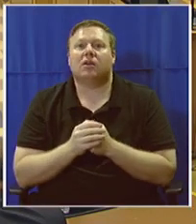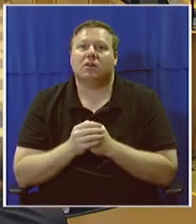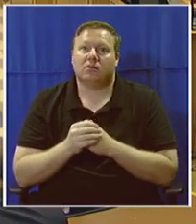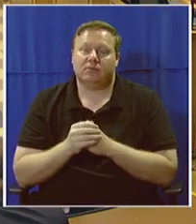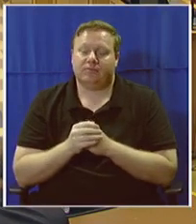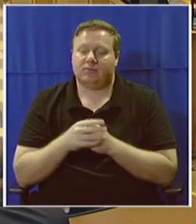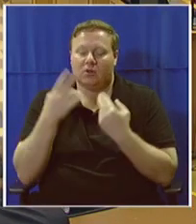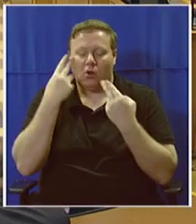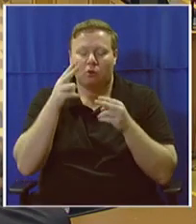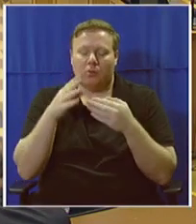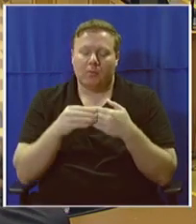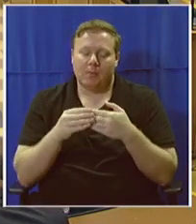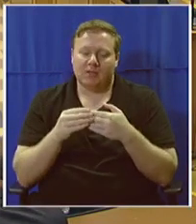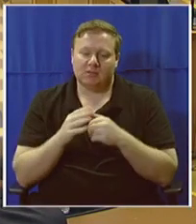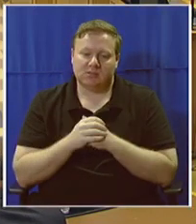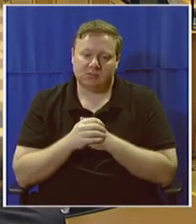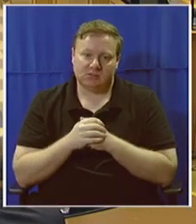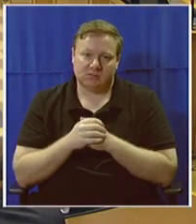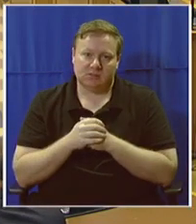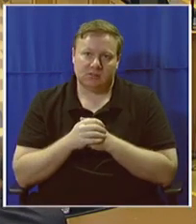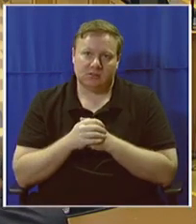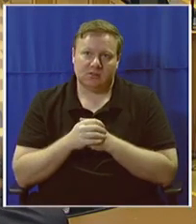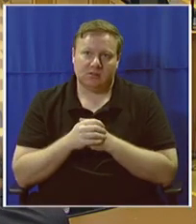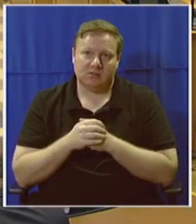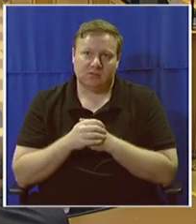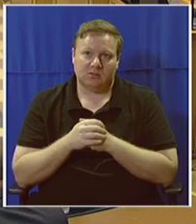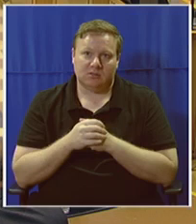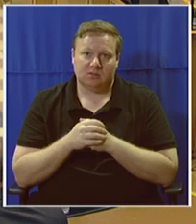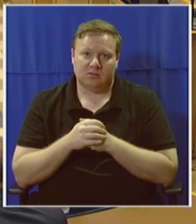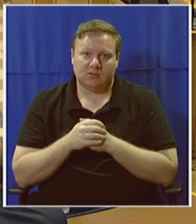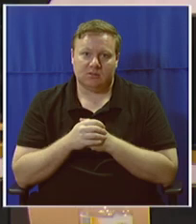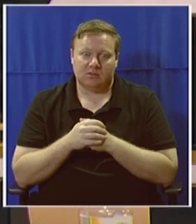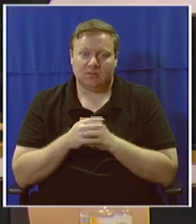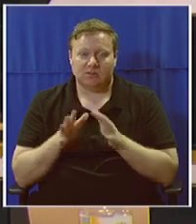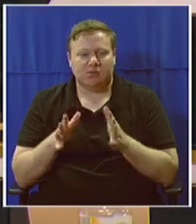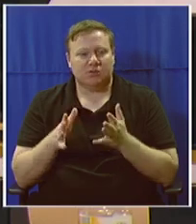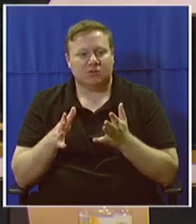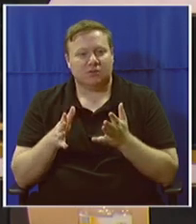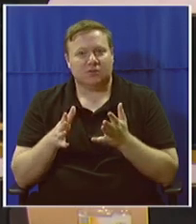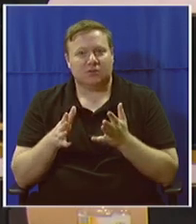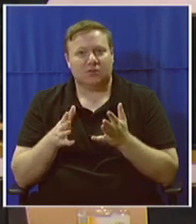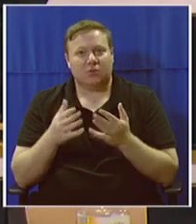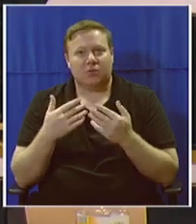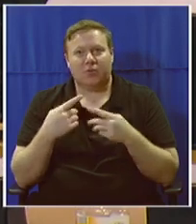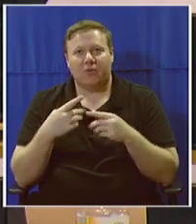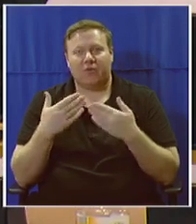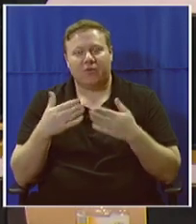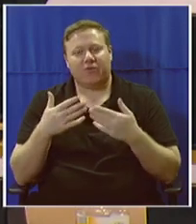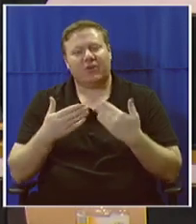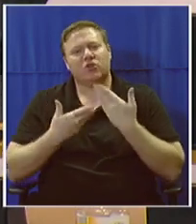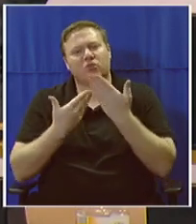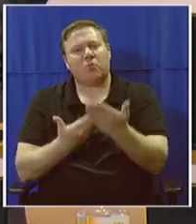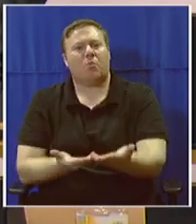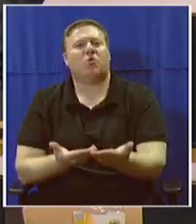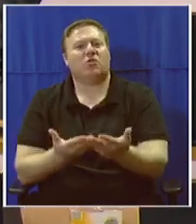Honorable Members, we are just from a motion that was very touching.